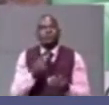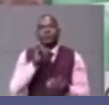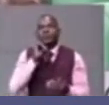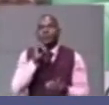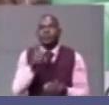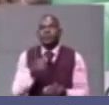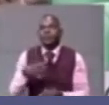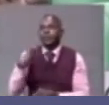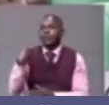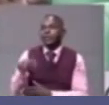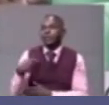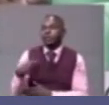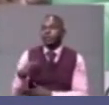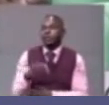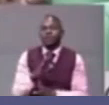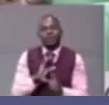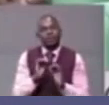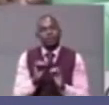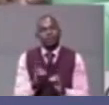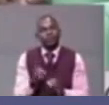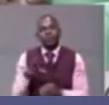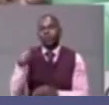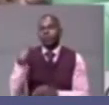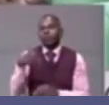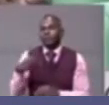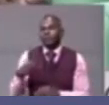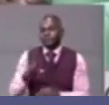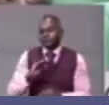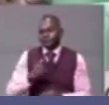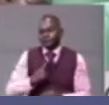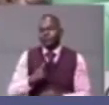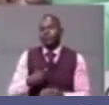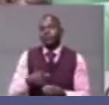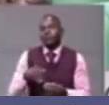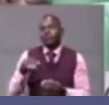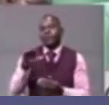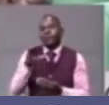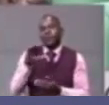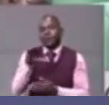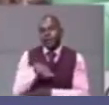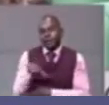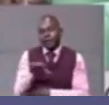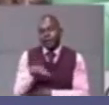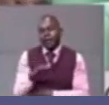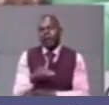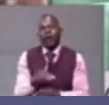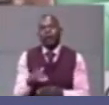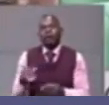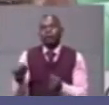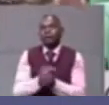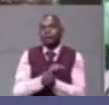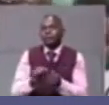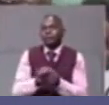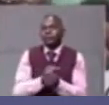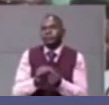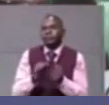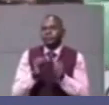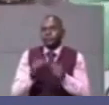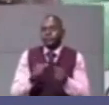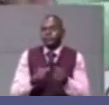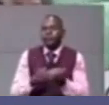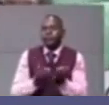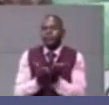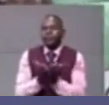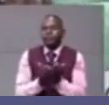have equipments. All equipments in our area, they are down, and they are supposed to be serviced